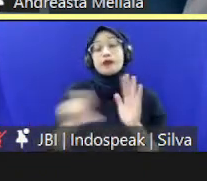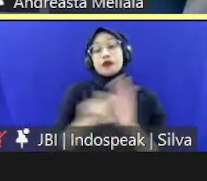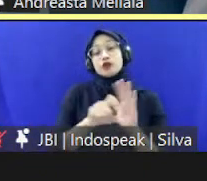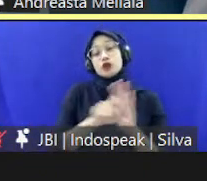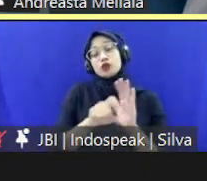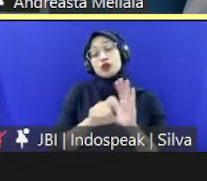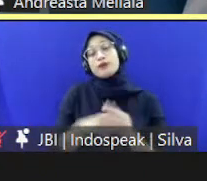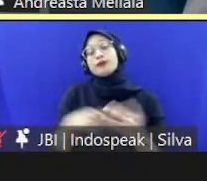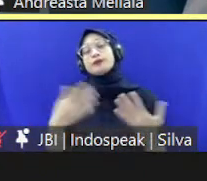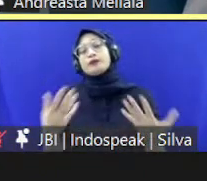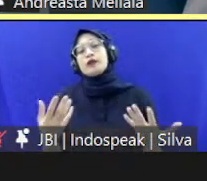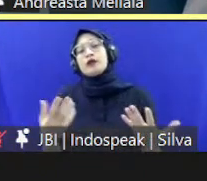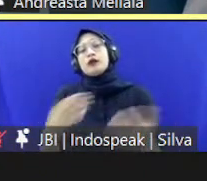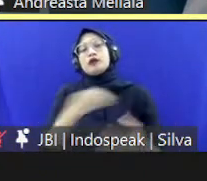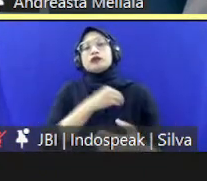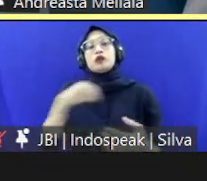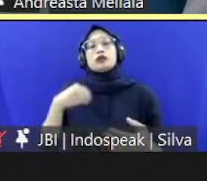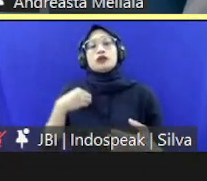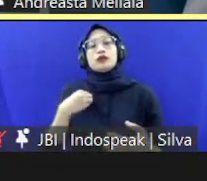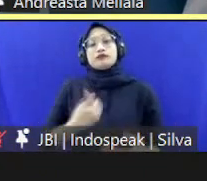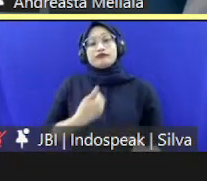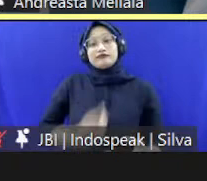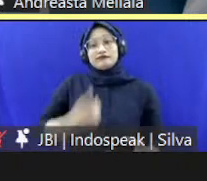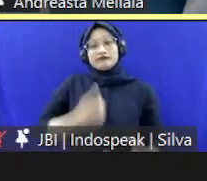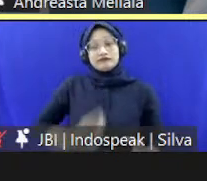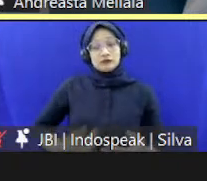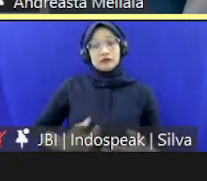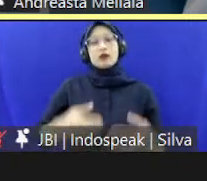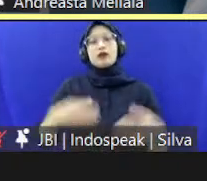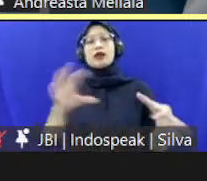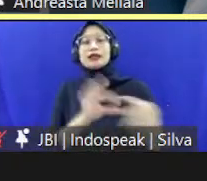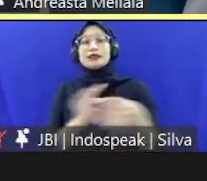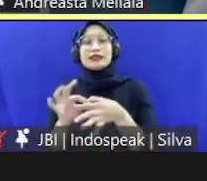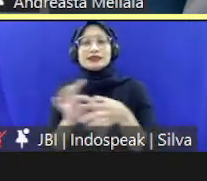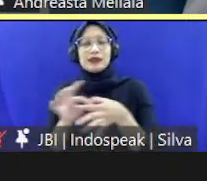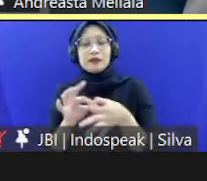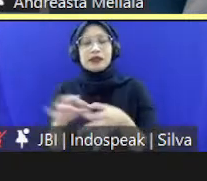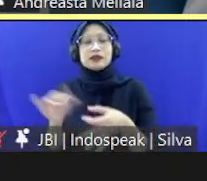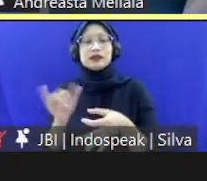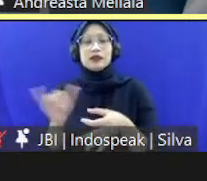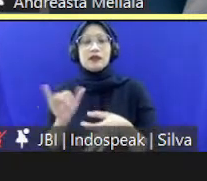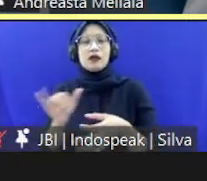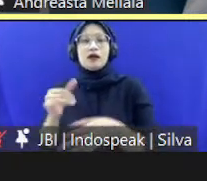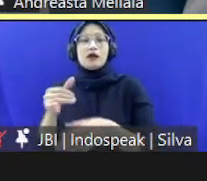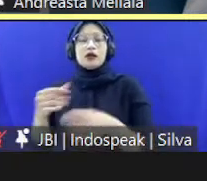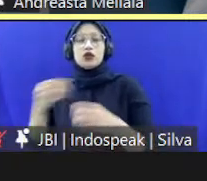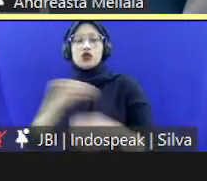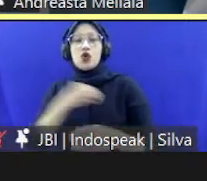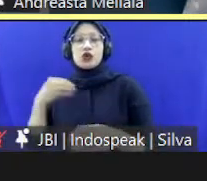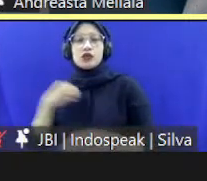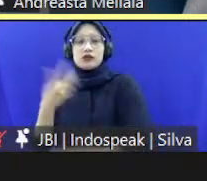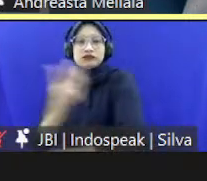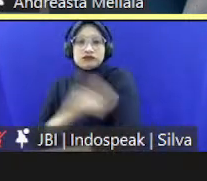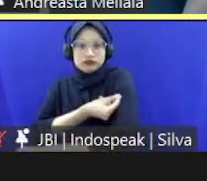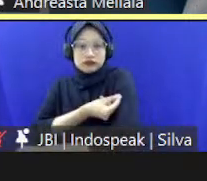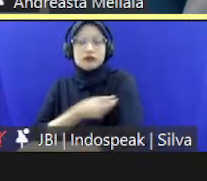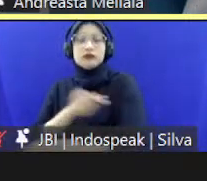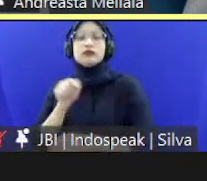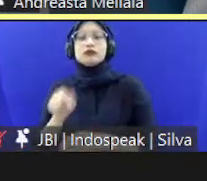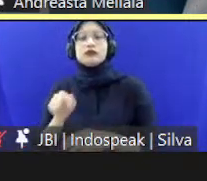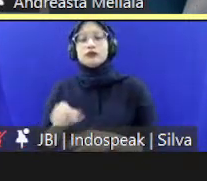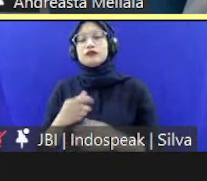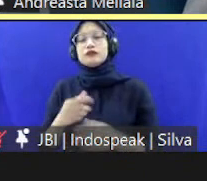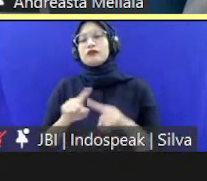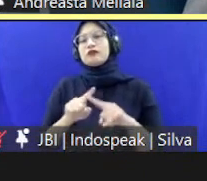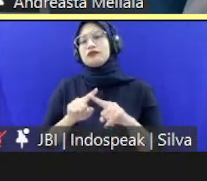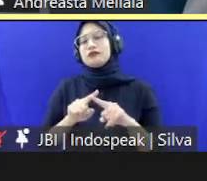there with the anesthesiologist, but sometimes the surgeon, they are on their own without